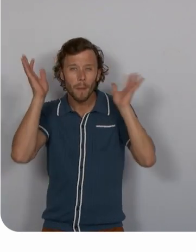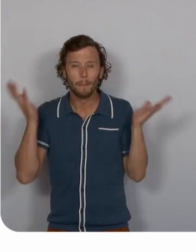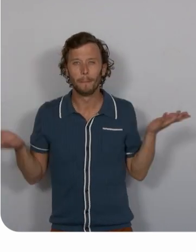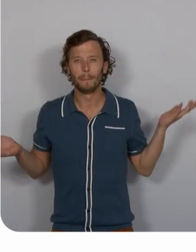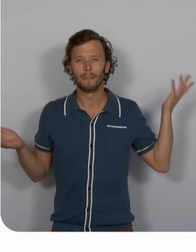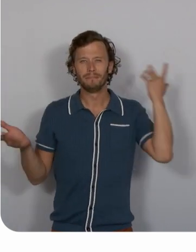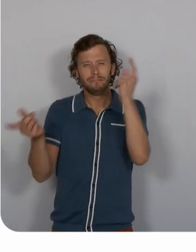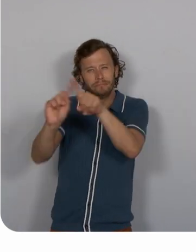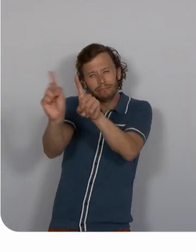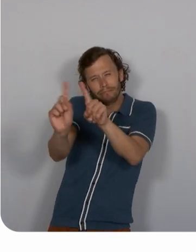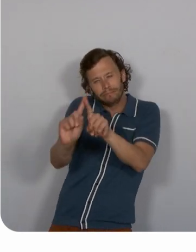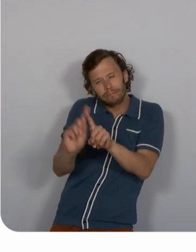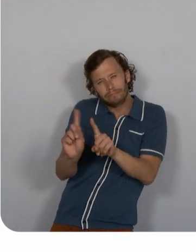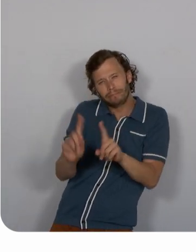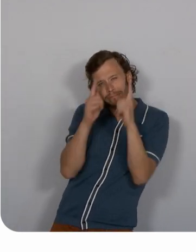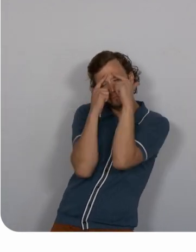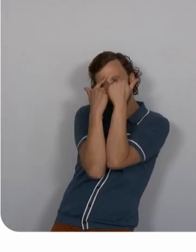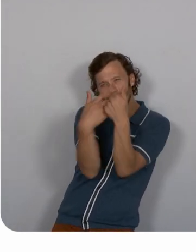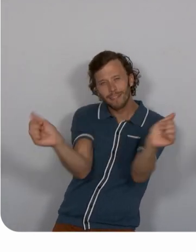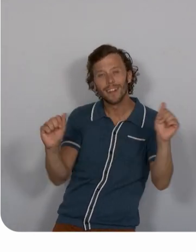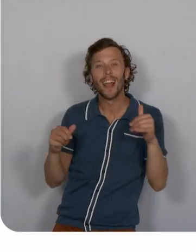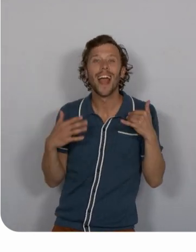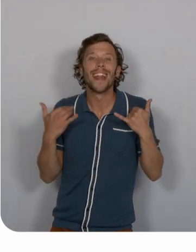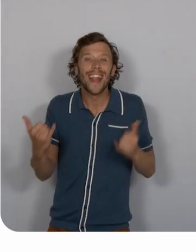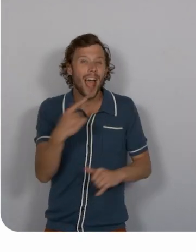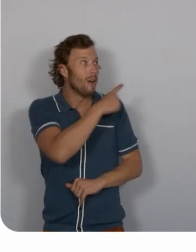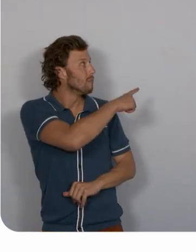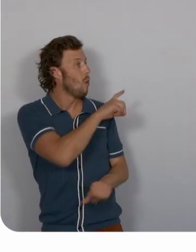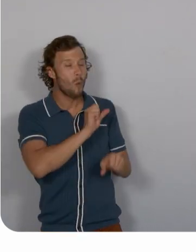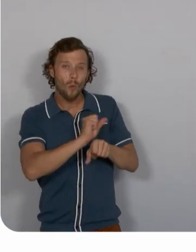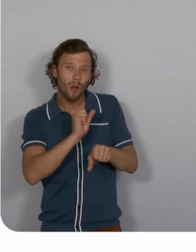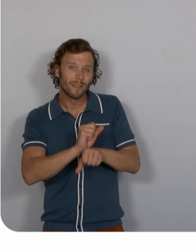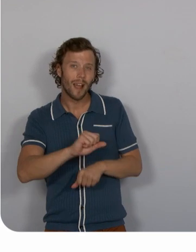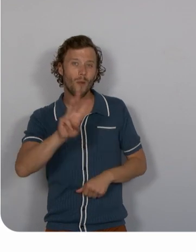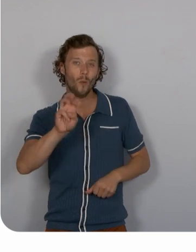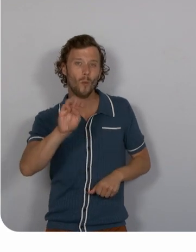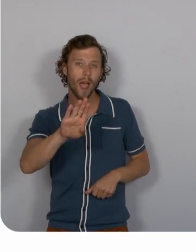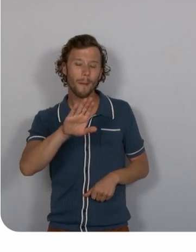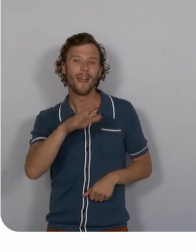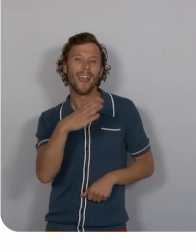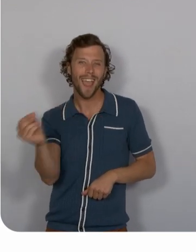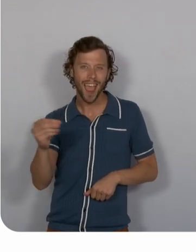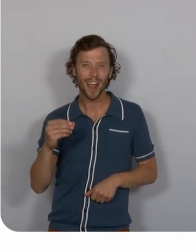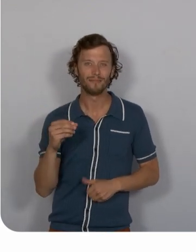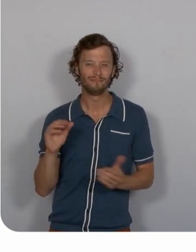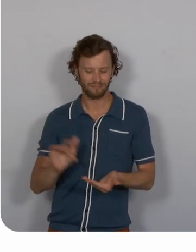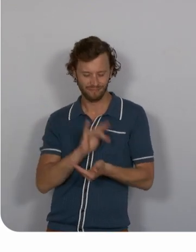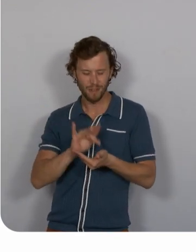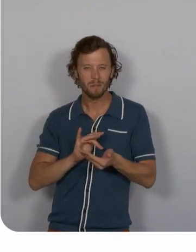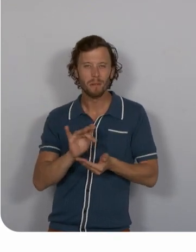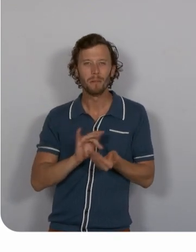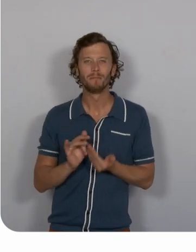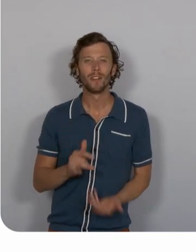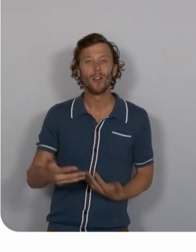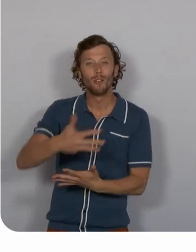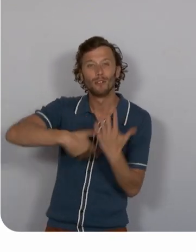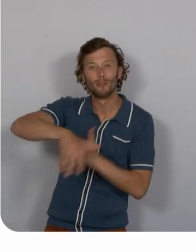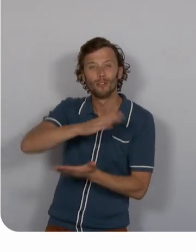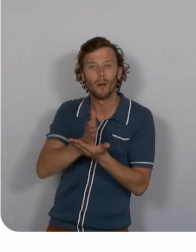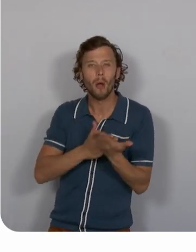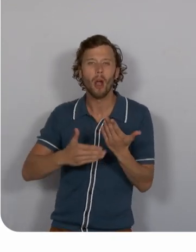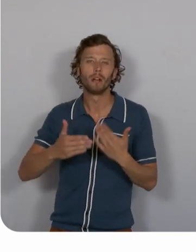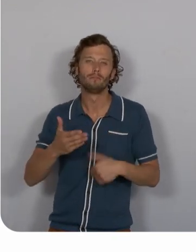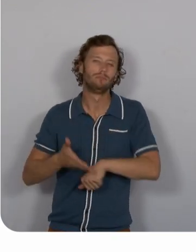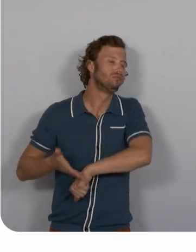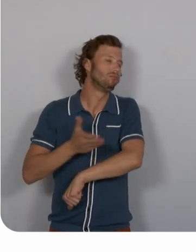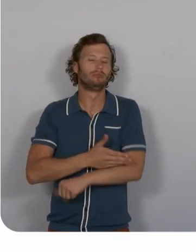And because Horizon Worlds now works on web and mobile, the social element is even better. You can meet